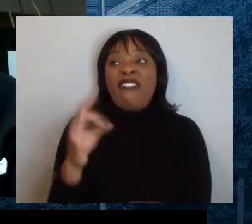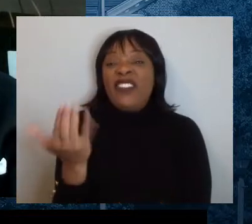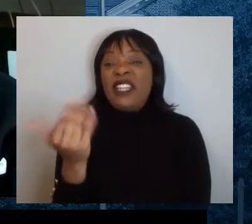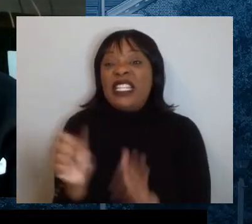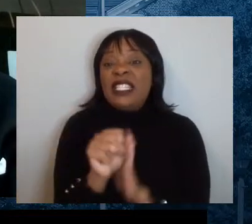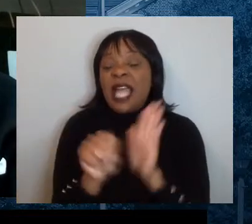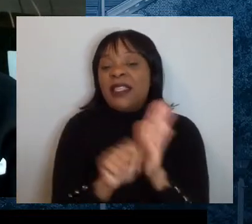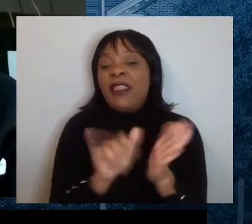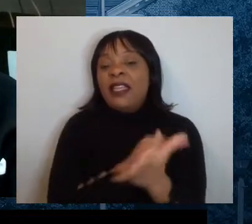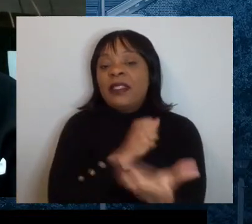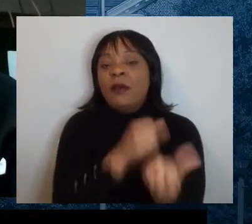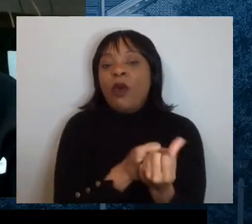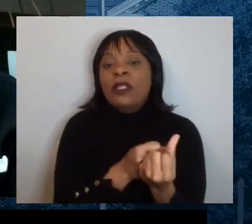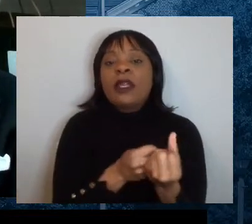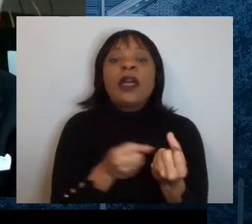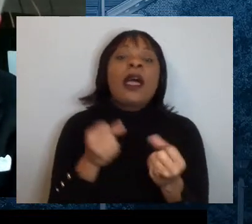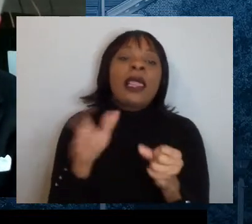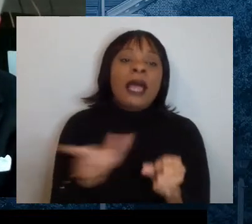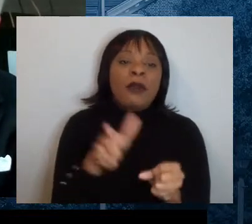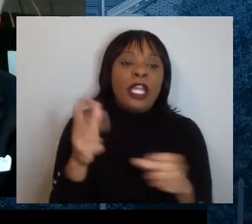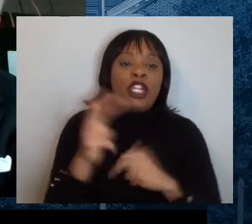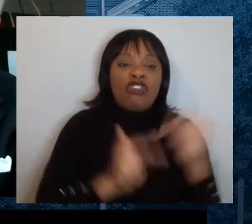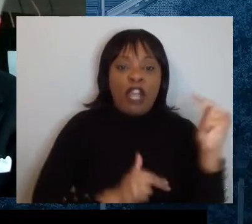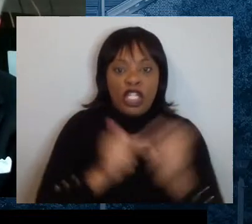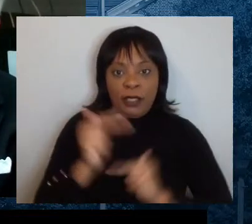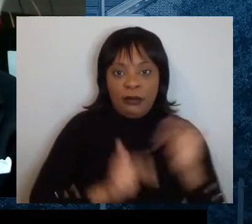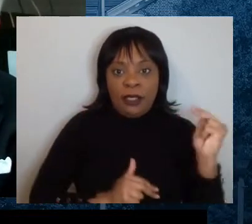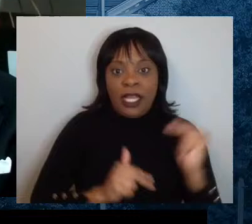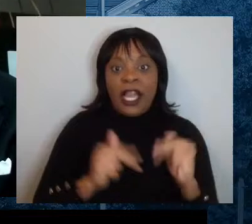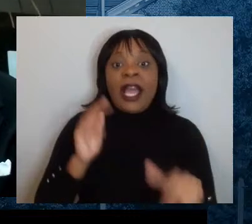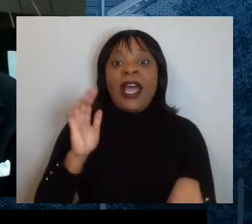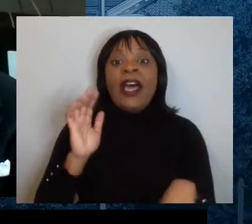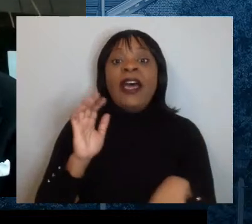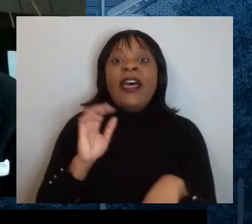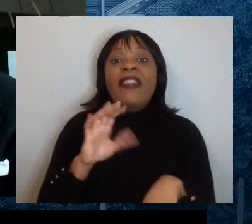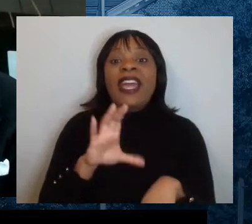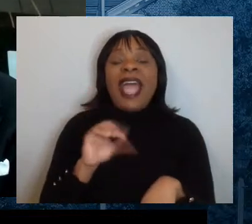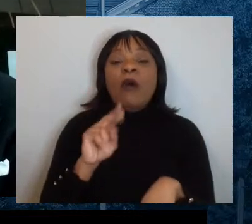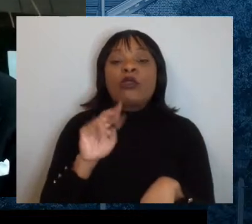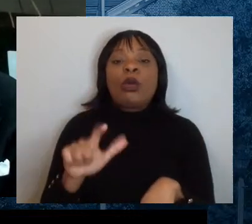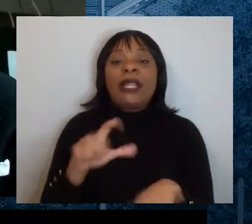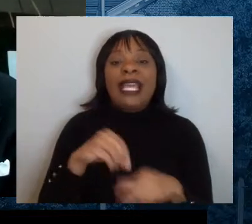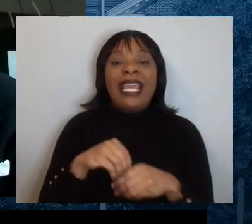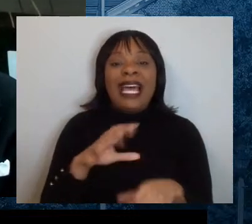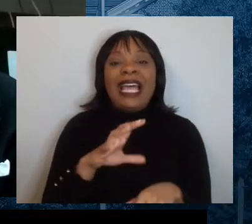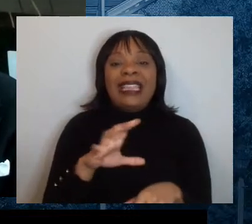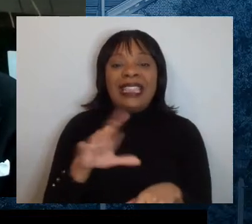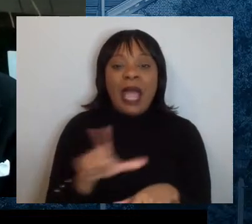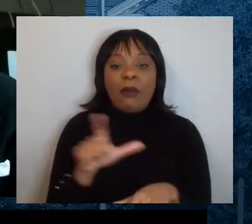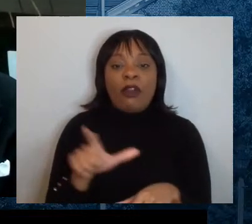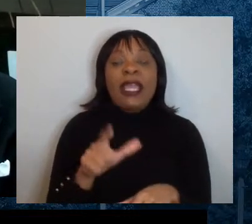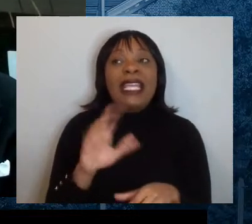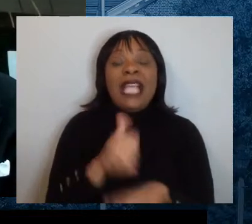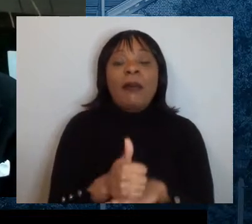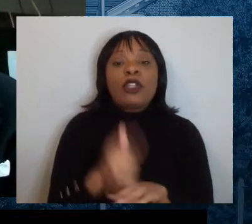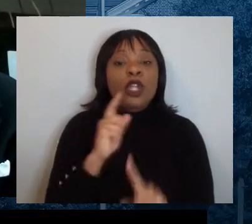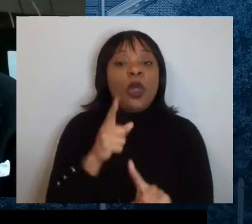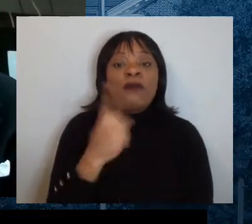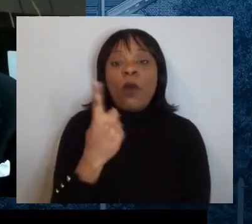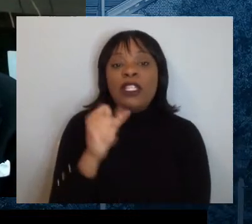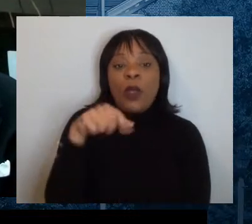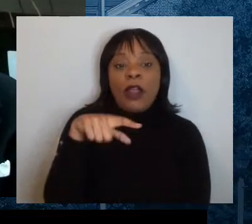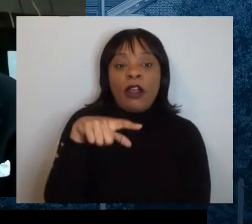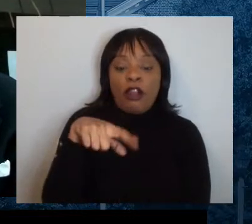library construction. The Council on Libraries established the goal of 1 square foot per capita of library space